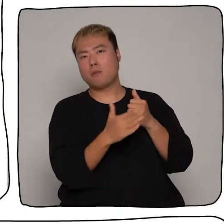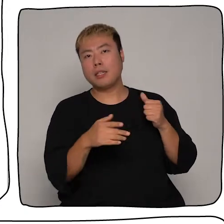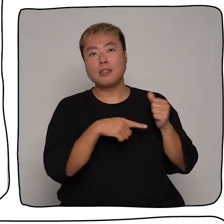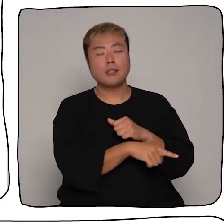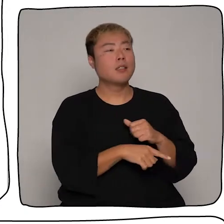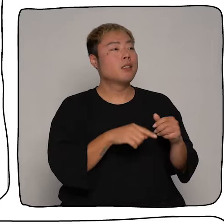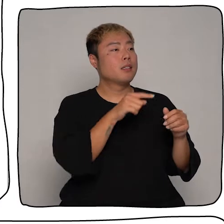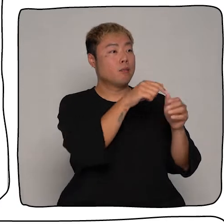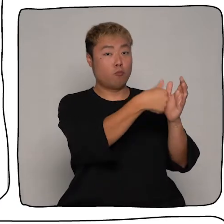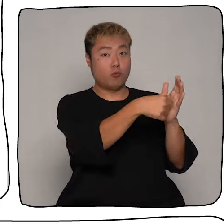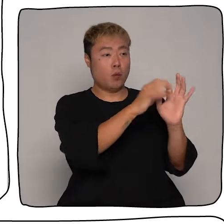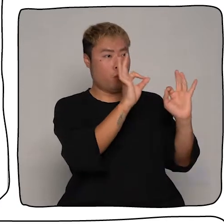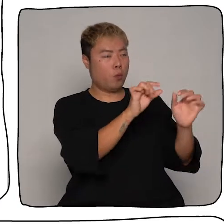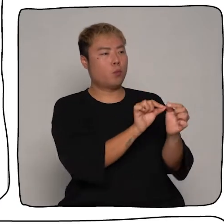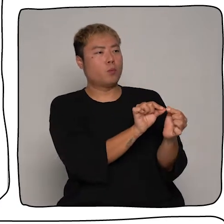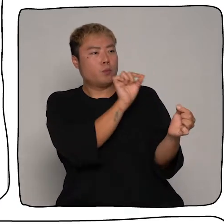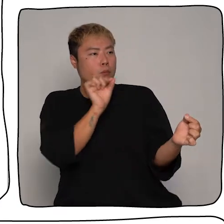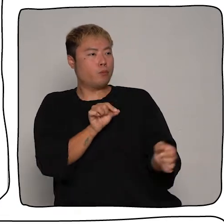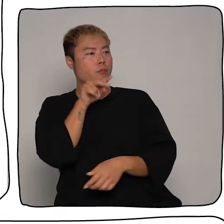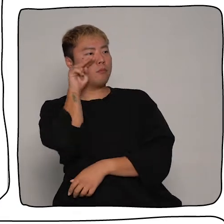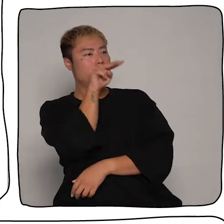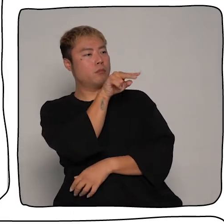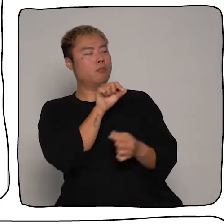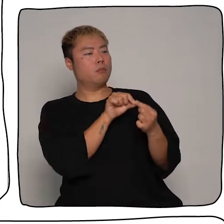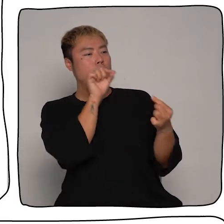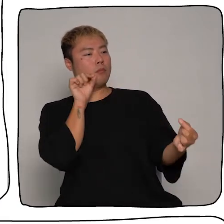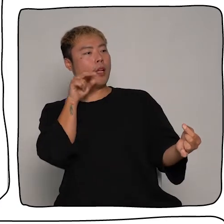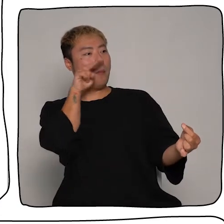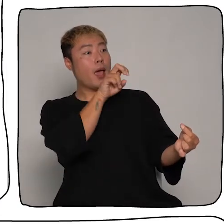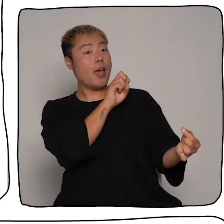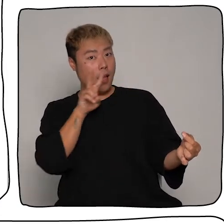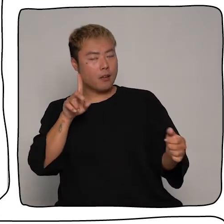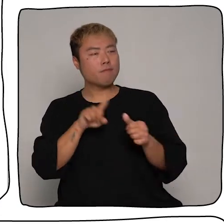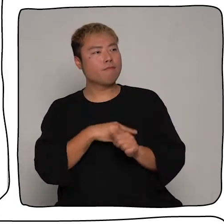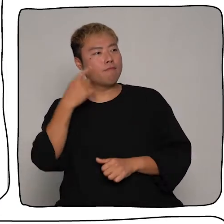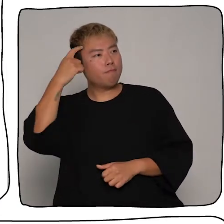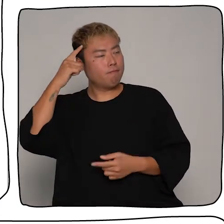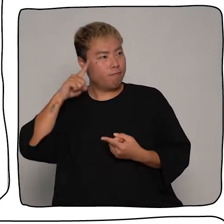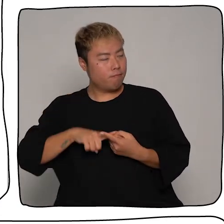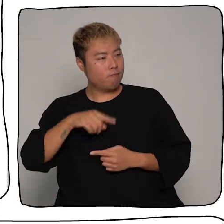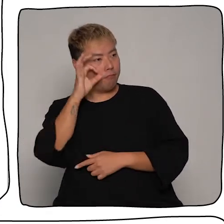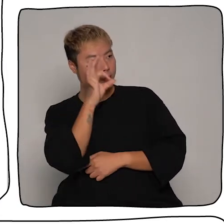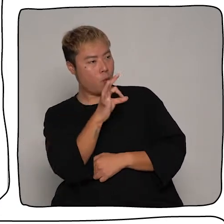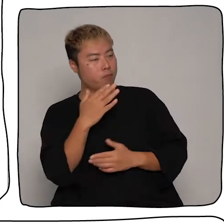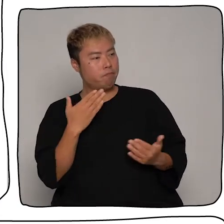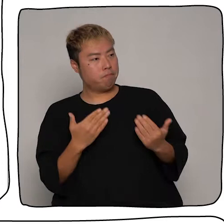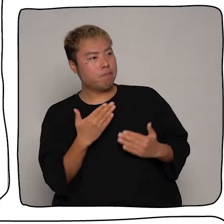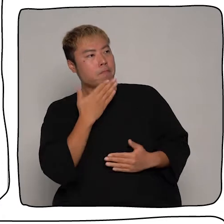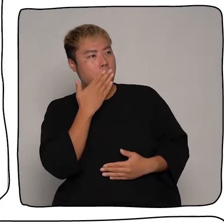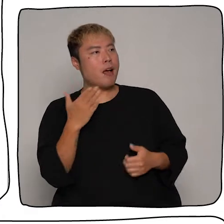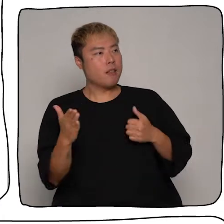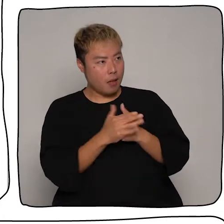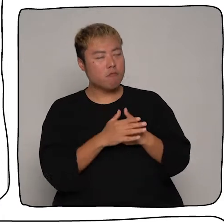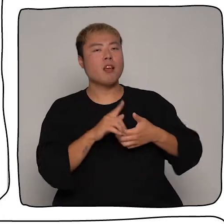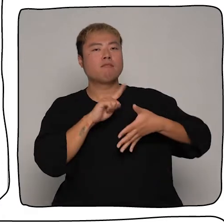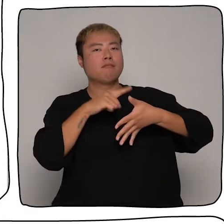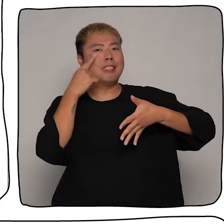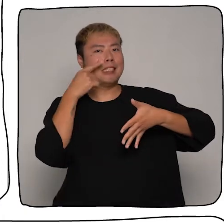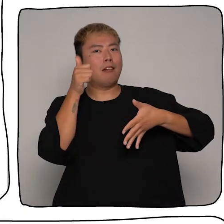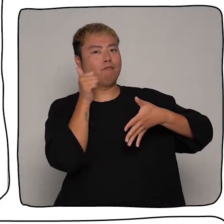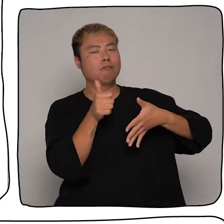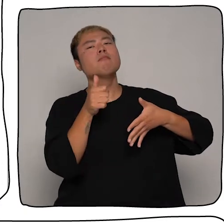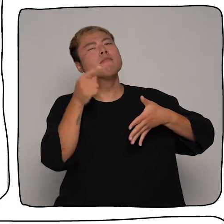that sufficient distance from the object enables people to judge and analyze it